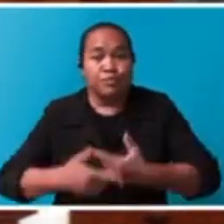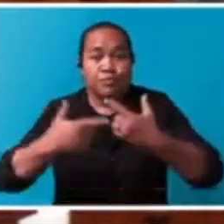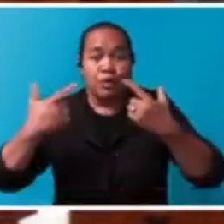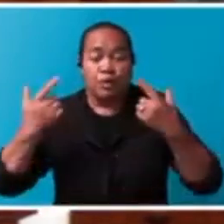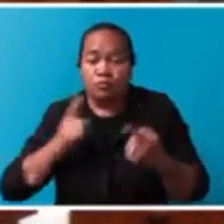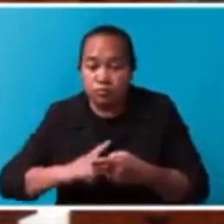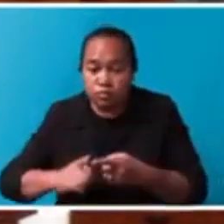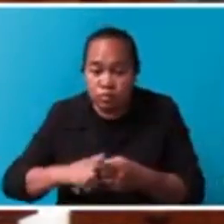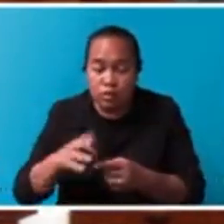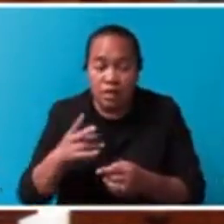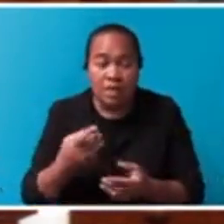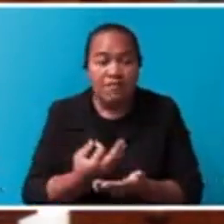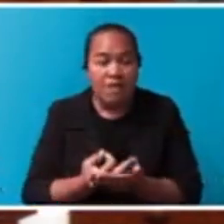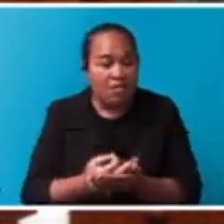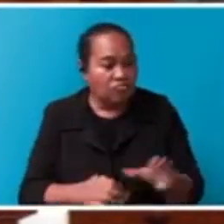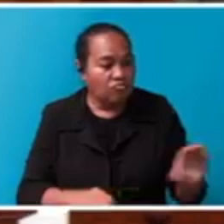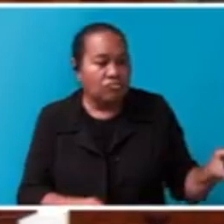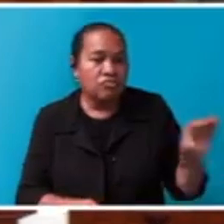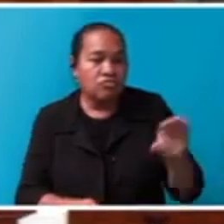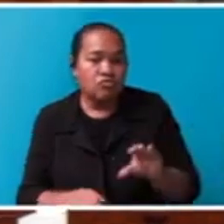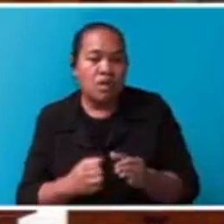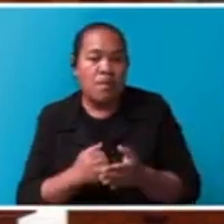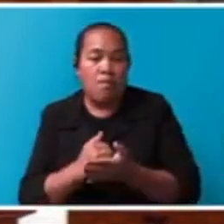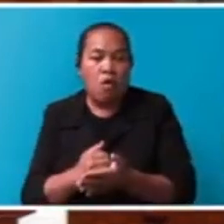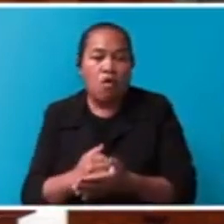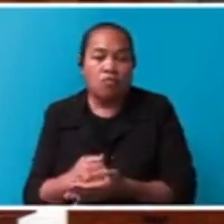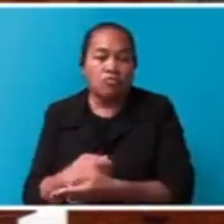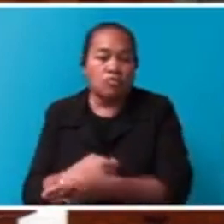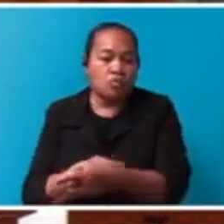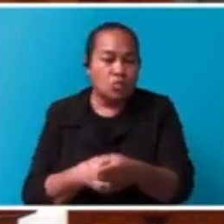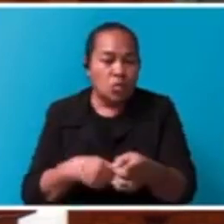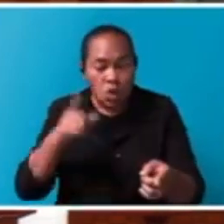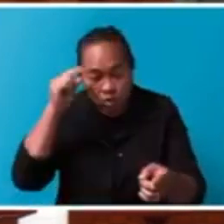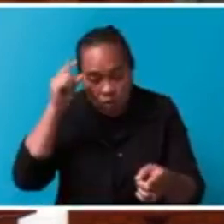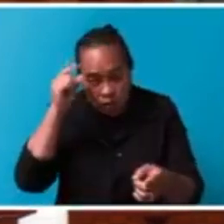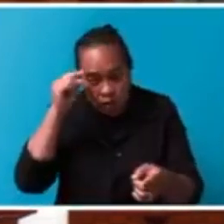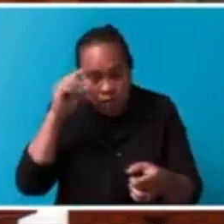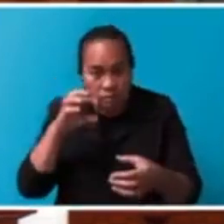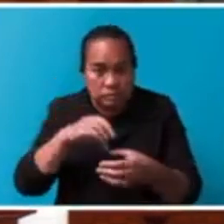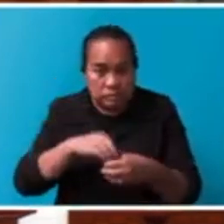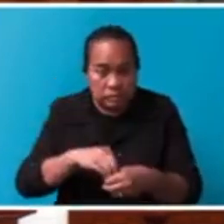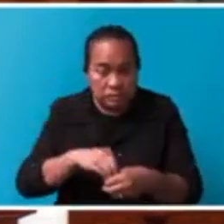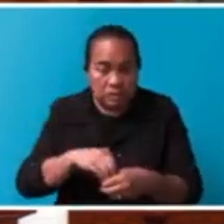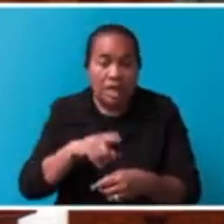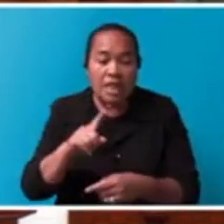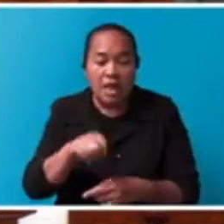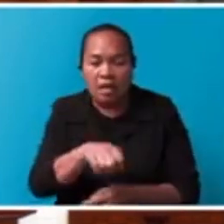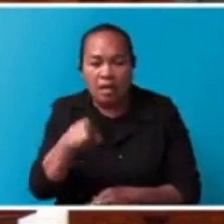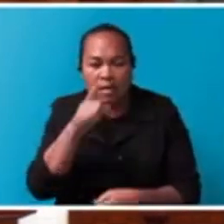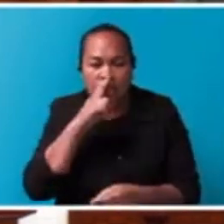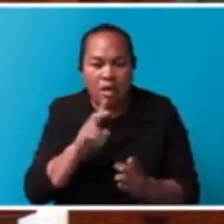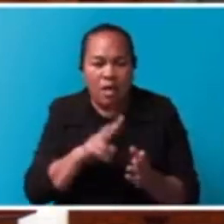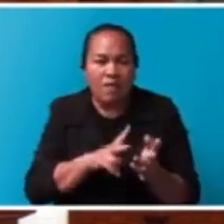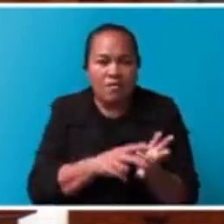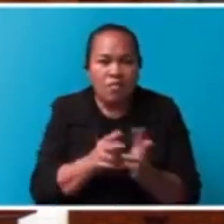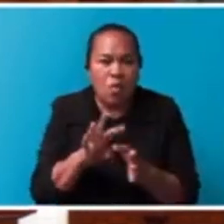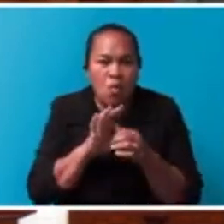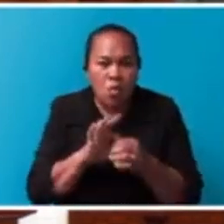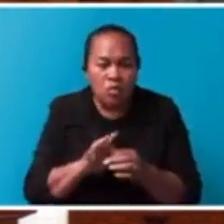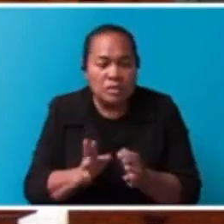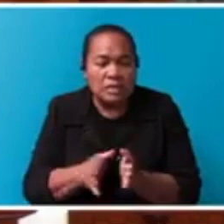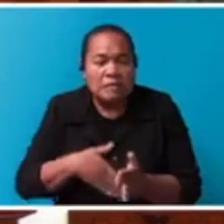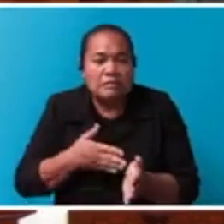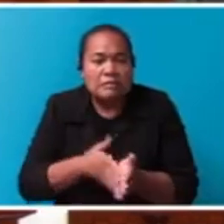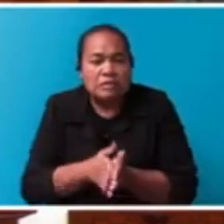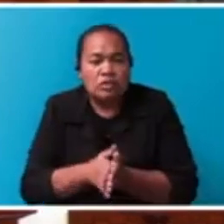of financial support for the iTaukei land-owning units in their desire to commercially use